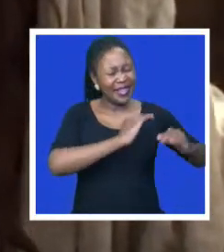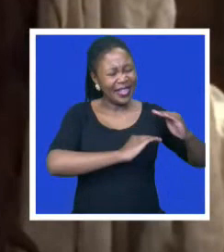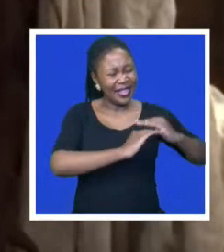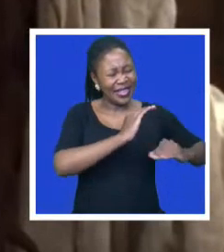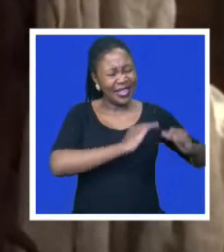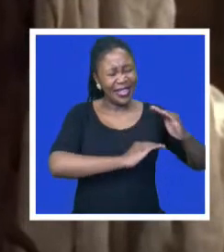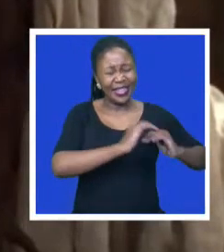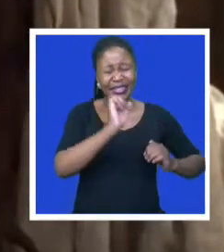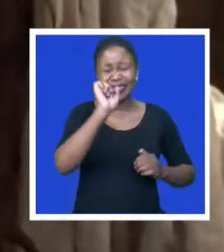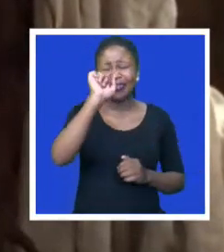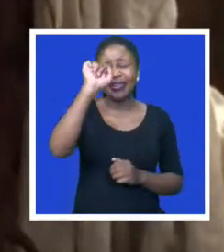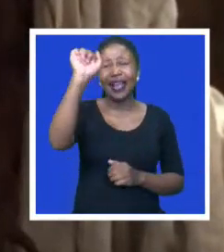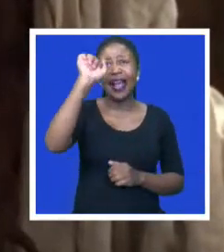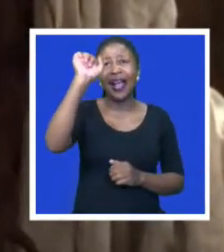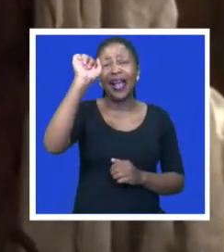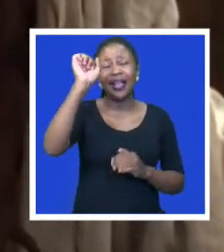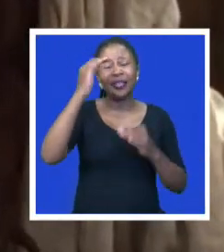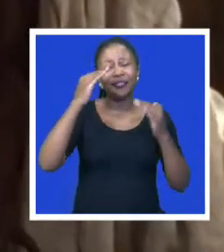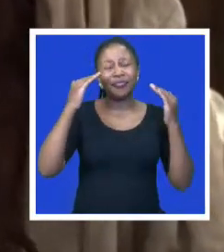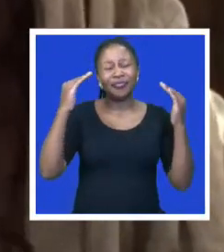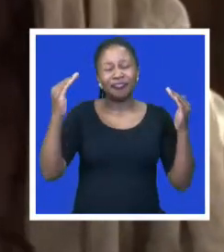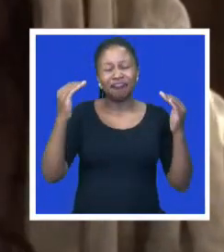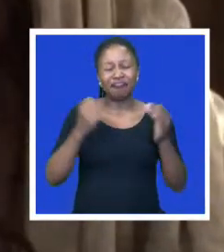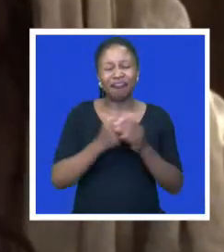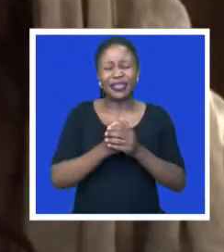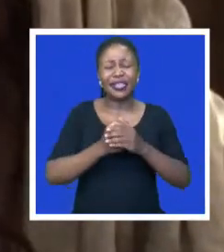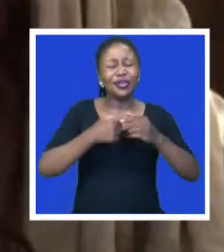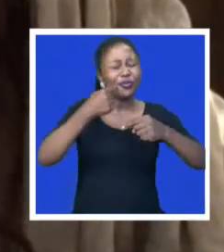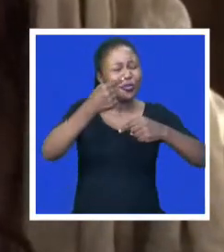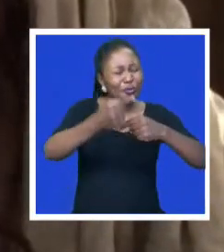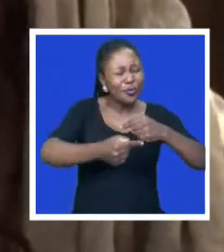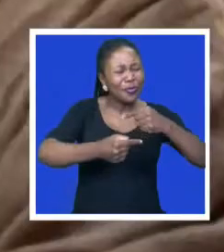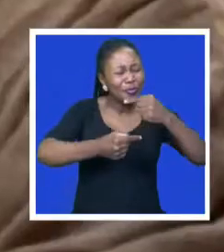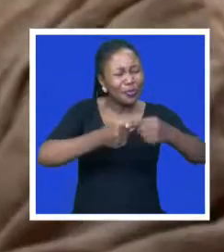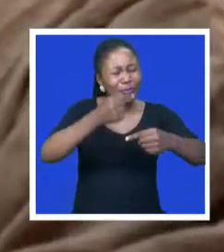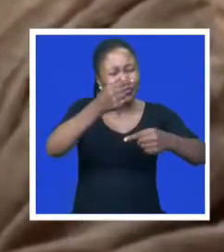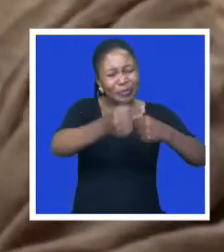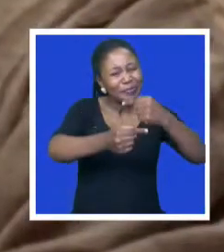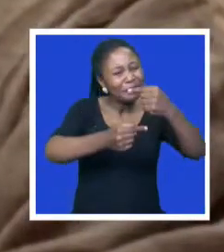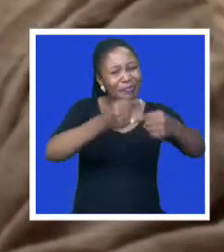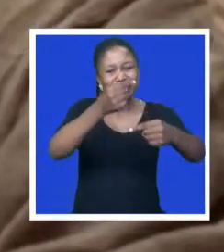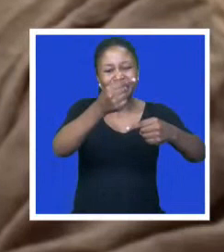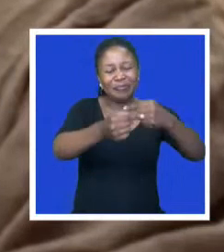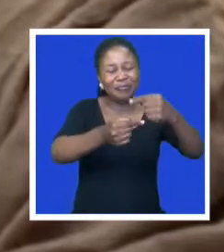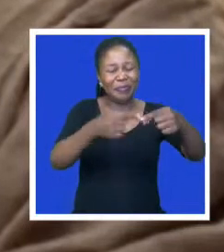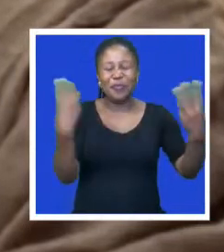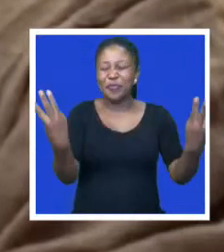that fear him, from generation to generation.